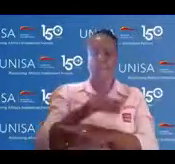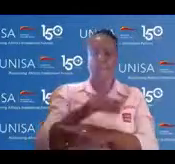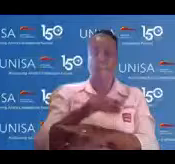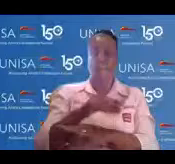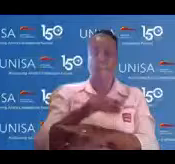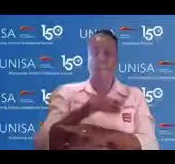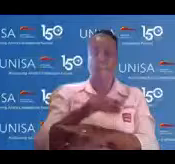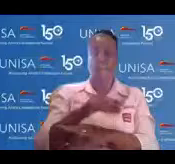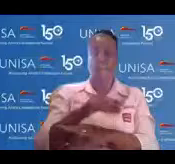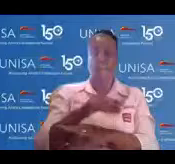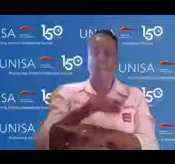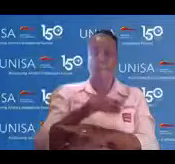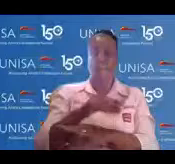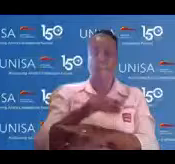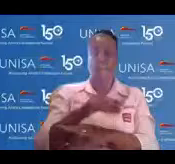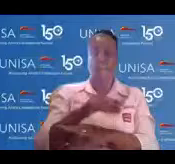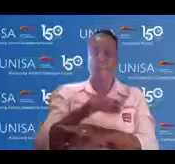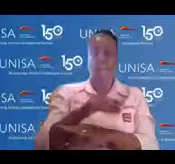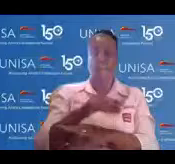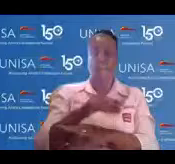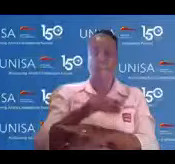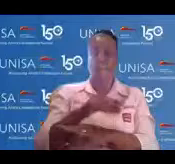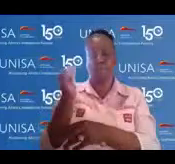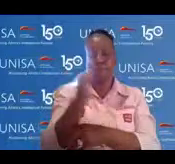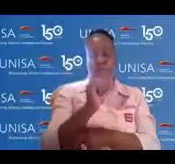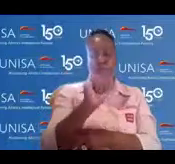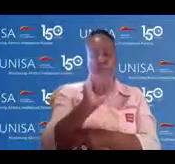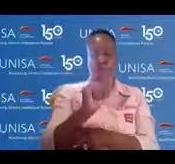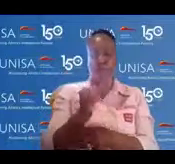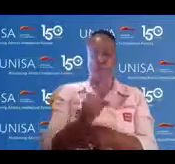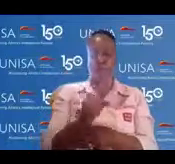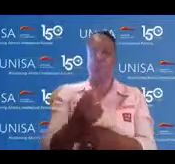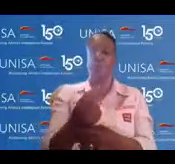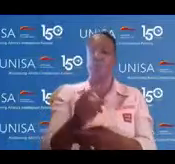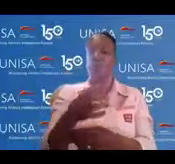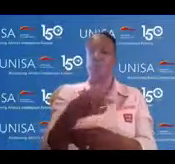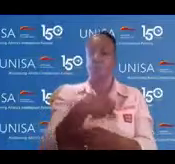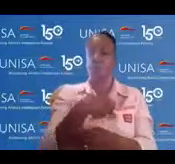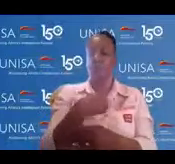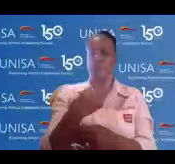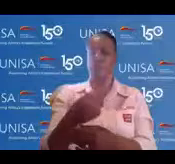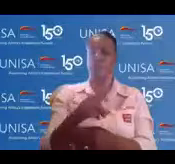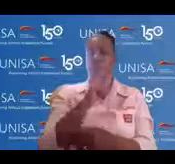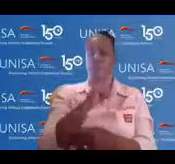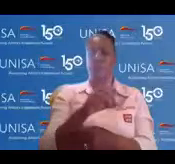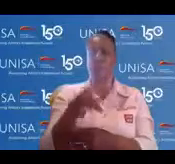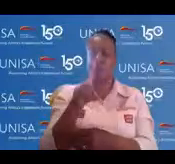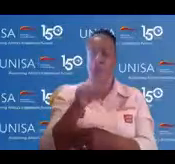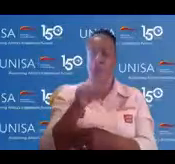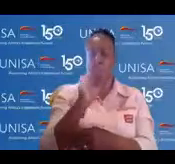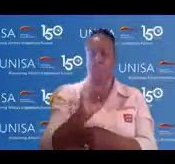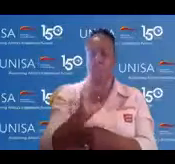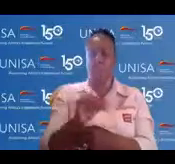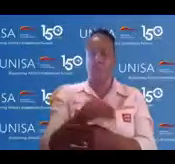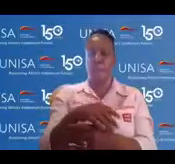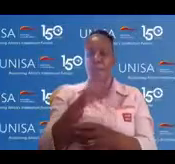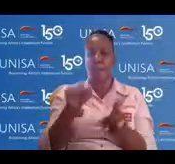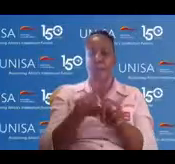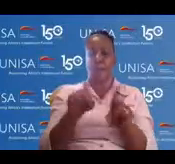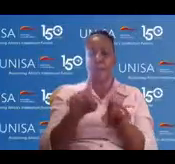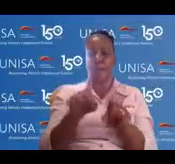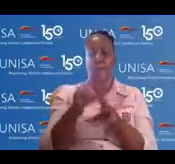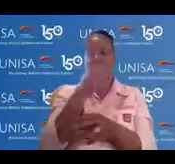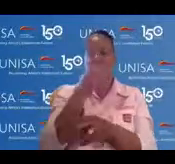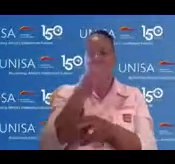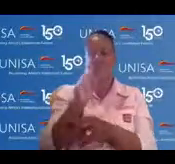best to bring your own. You can take advantage of the Wi-Fi in the regions, but please, like I said, if you can, go